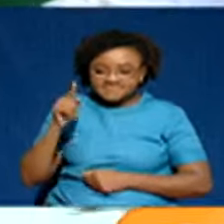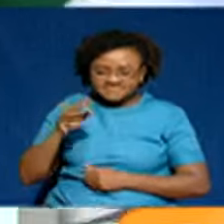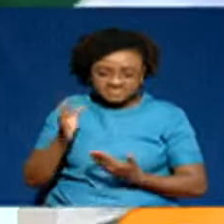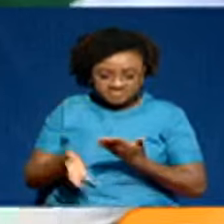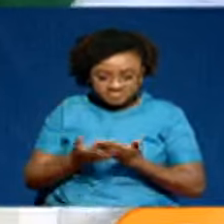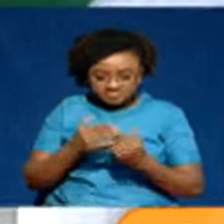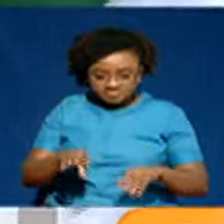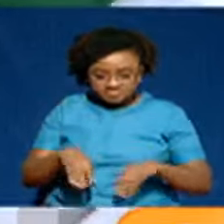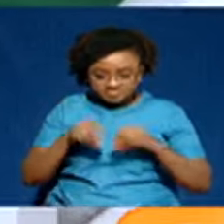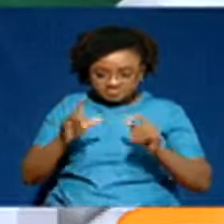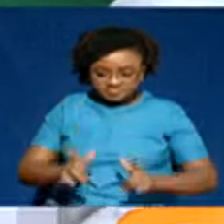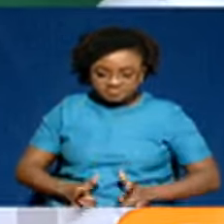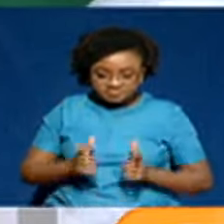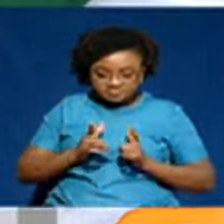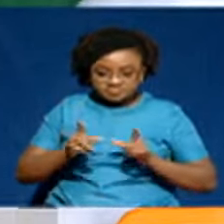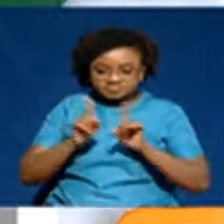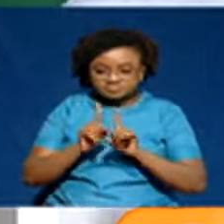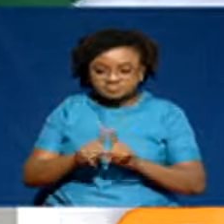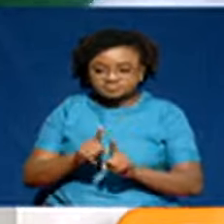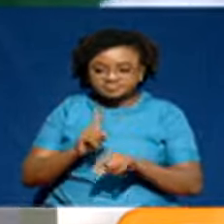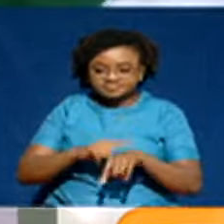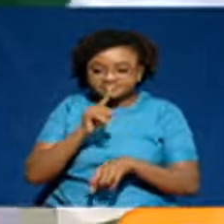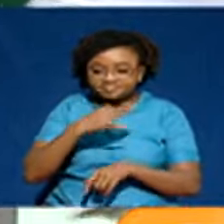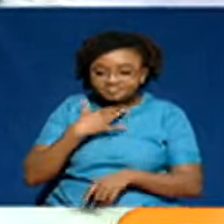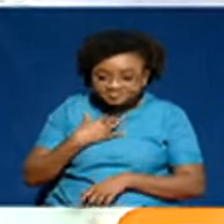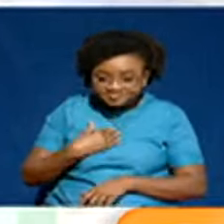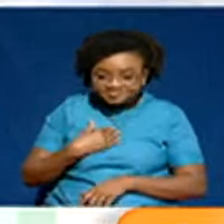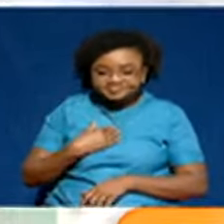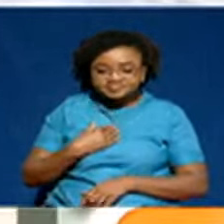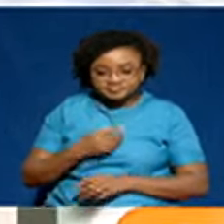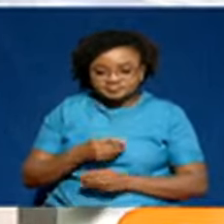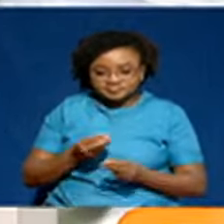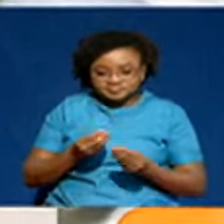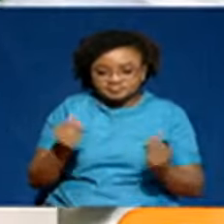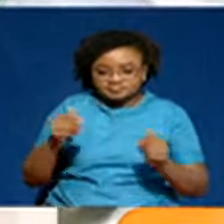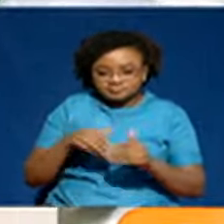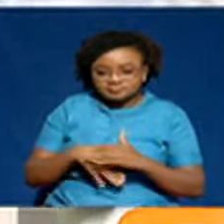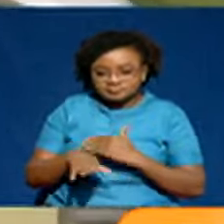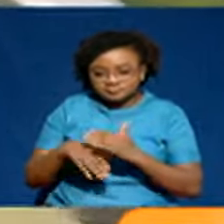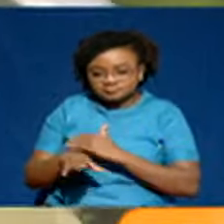improve quality of life, and when desired, address fertility concerns.